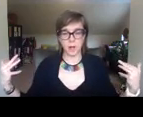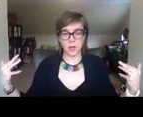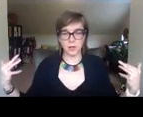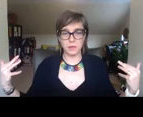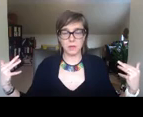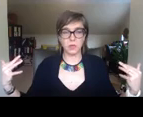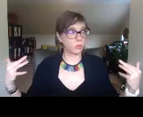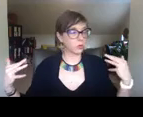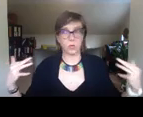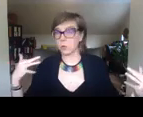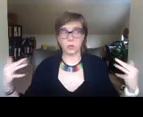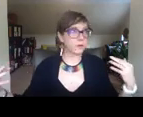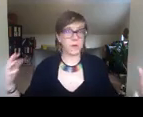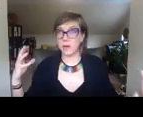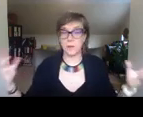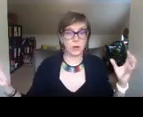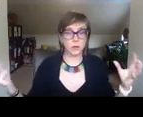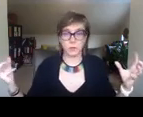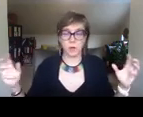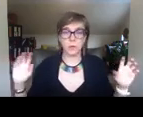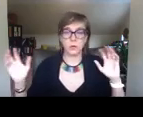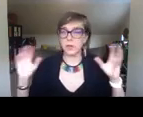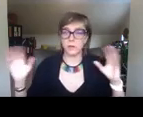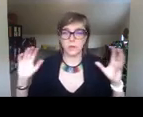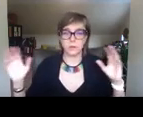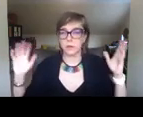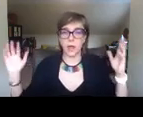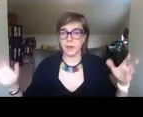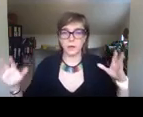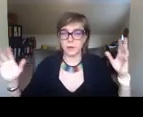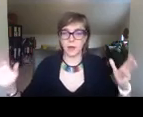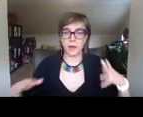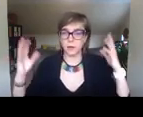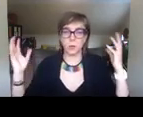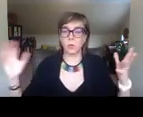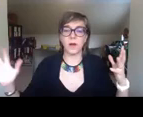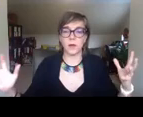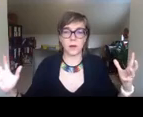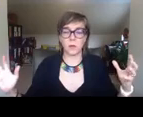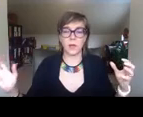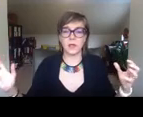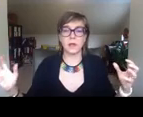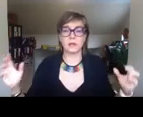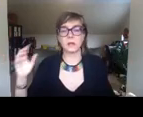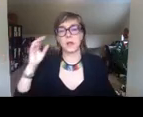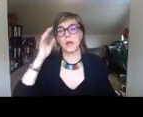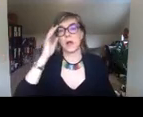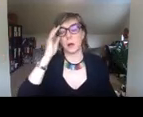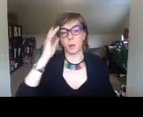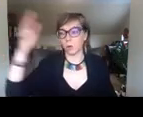of our minds, which we're looking for the enemy all over, right? We're looking for the lion or the tiger or whatever animal might eat